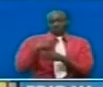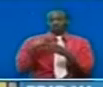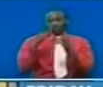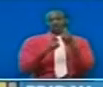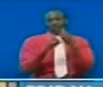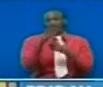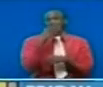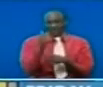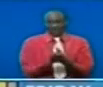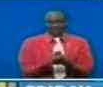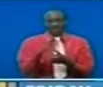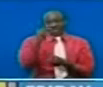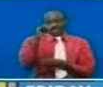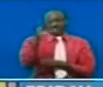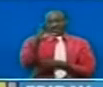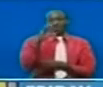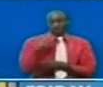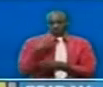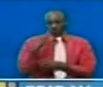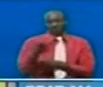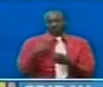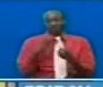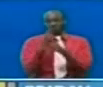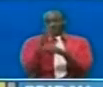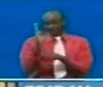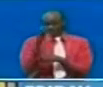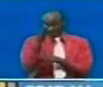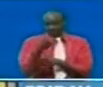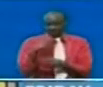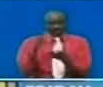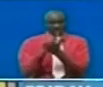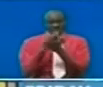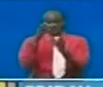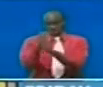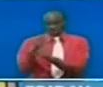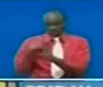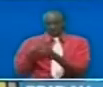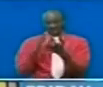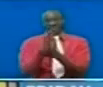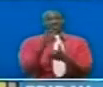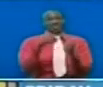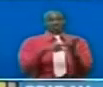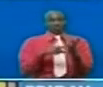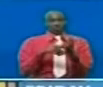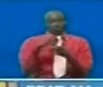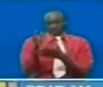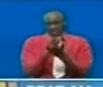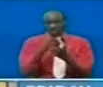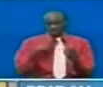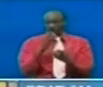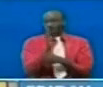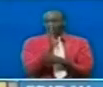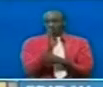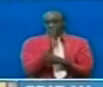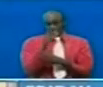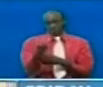better. NIC also plans to raise an additional 2 billion shillings from its shareholders through a rights issue and borrowed 4.8 billion shillings from